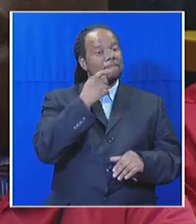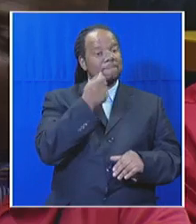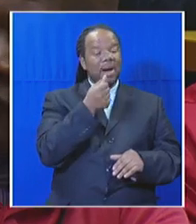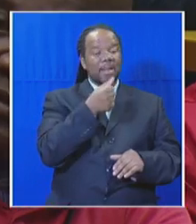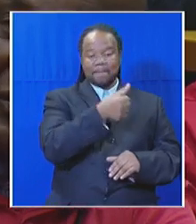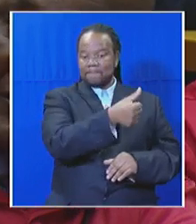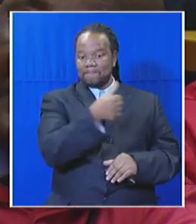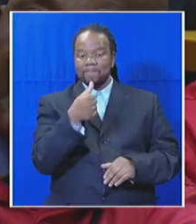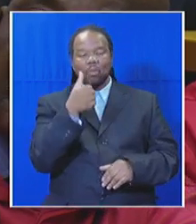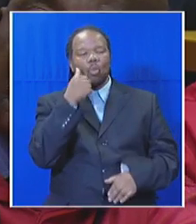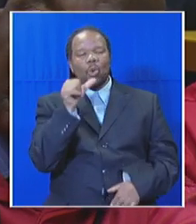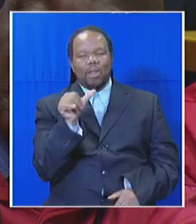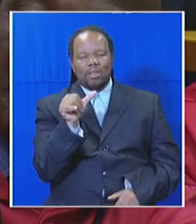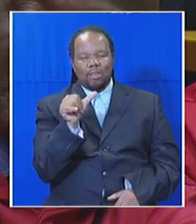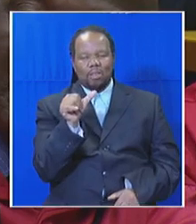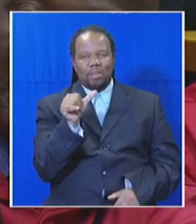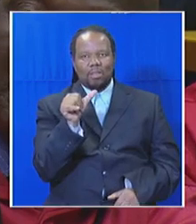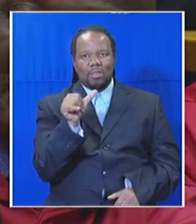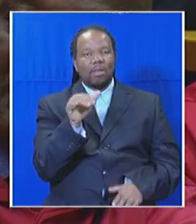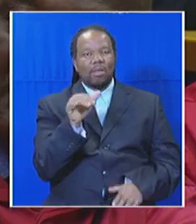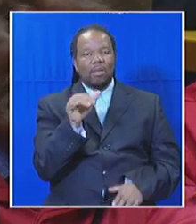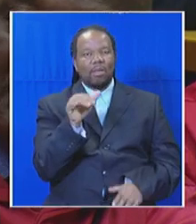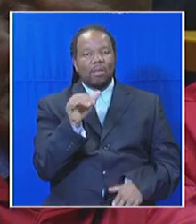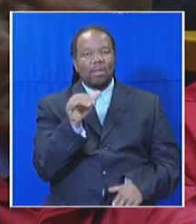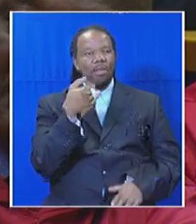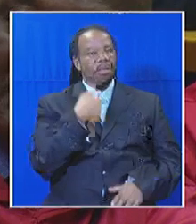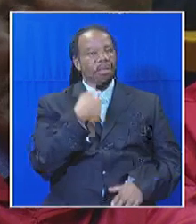are asking. We are contesting the order. It is